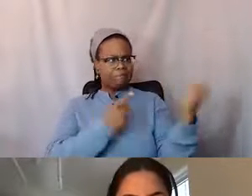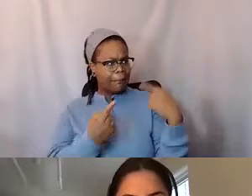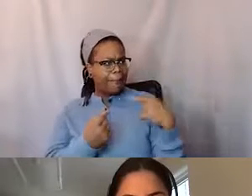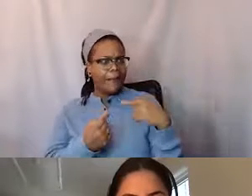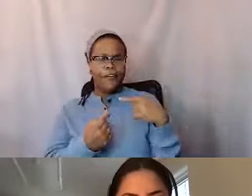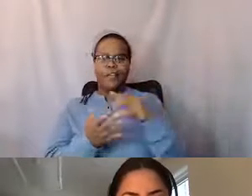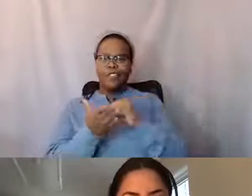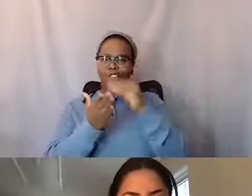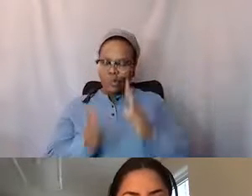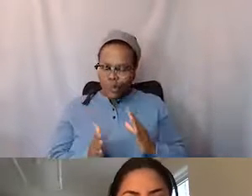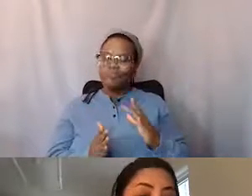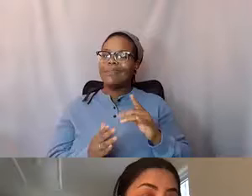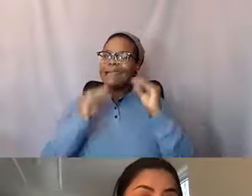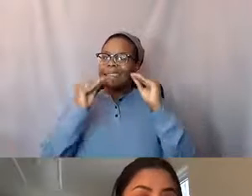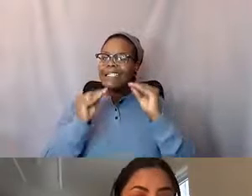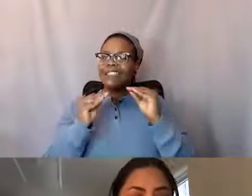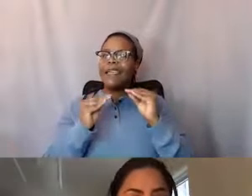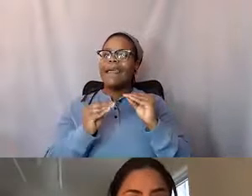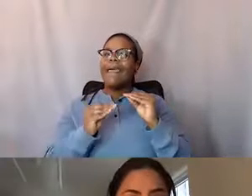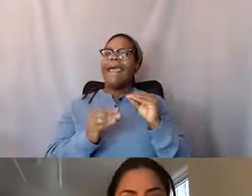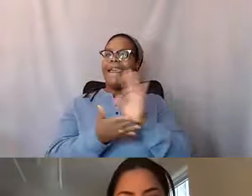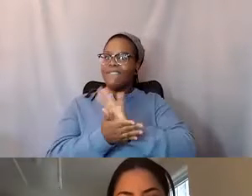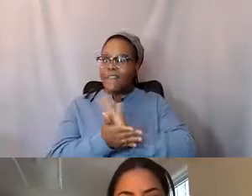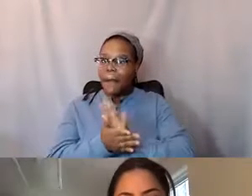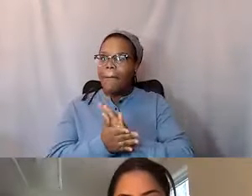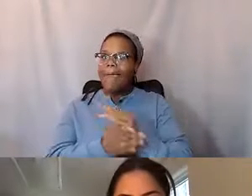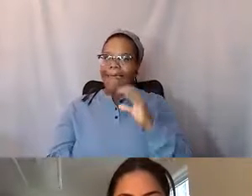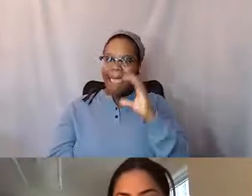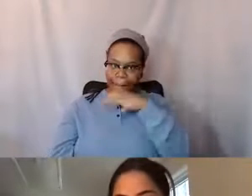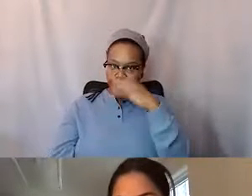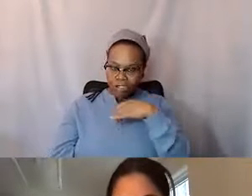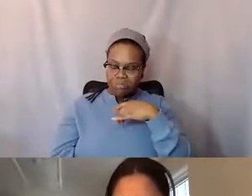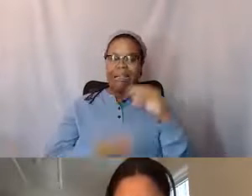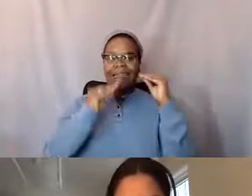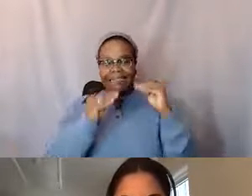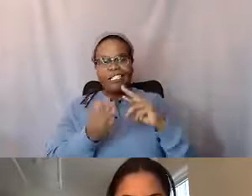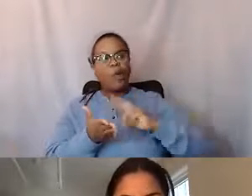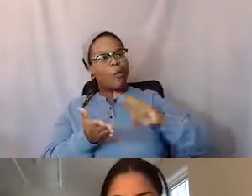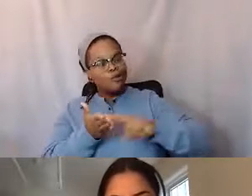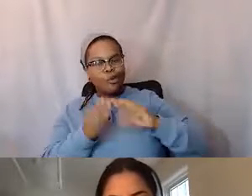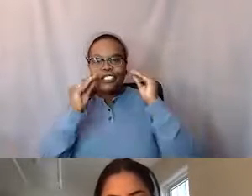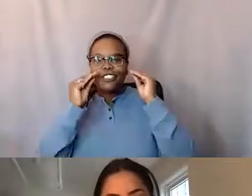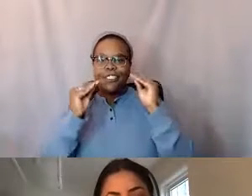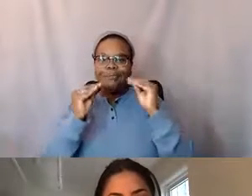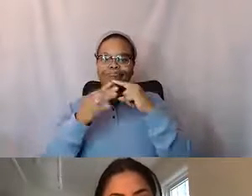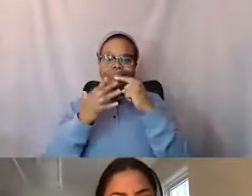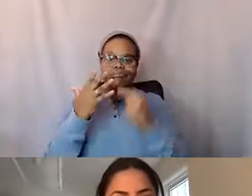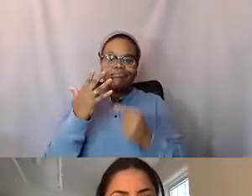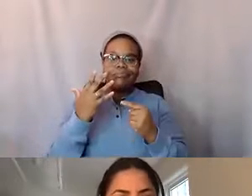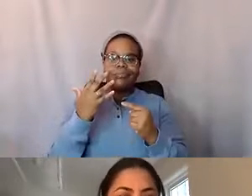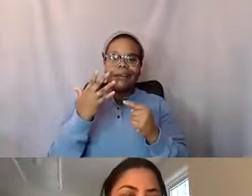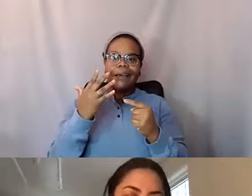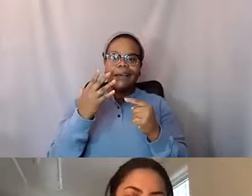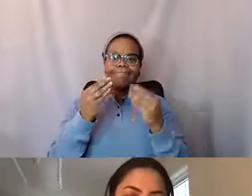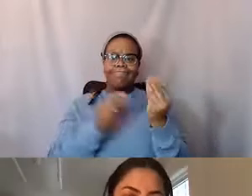and Animation, and I'm a filmmaker, and I teach, and my research and my teaching kind of inform each